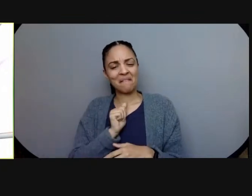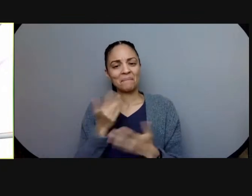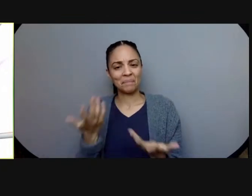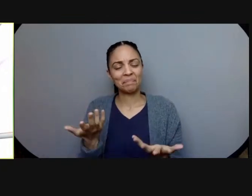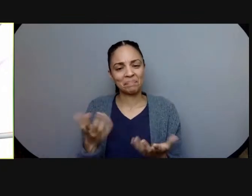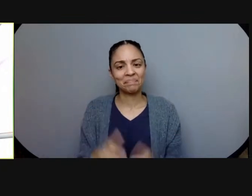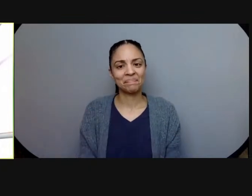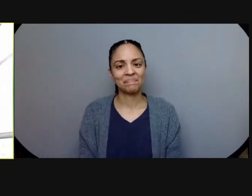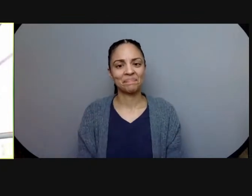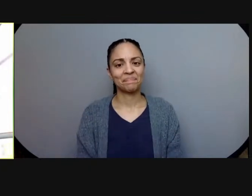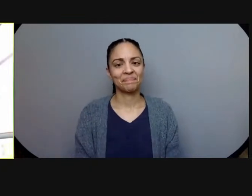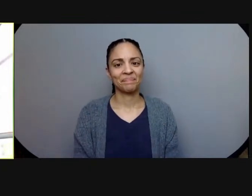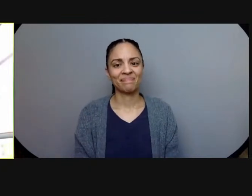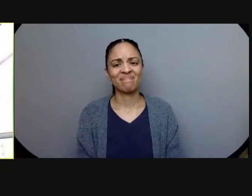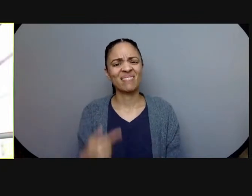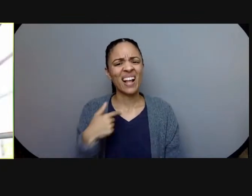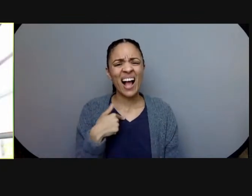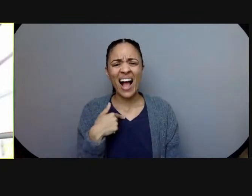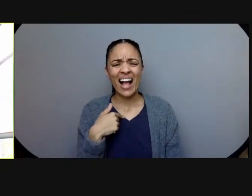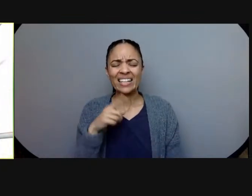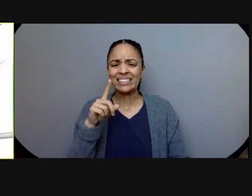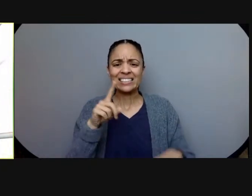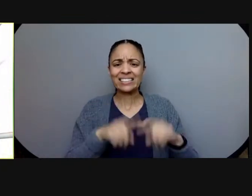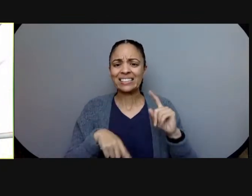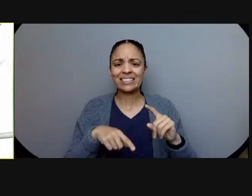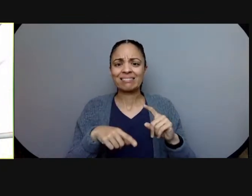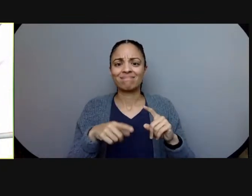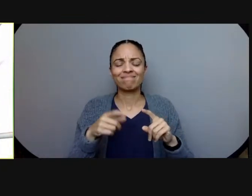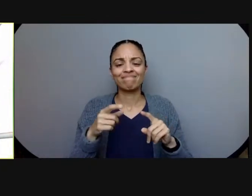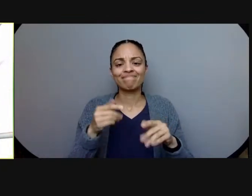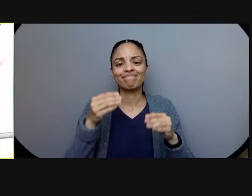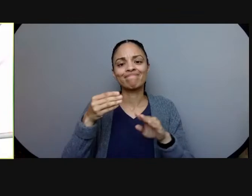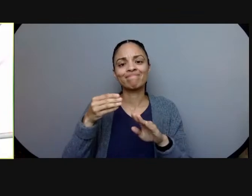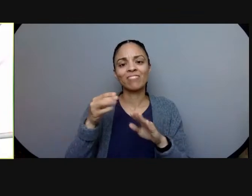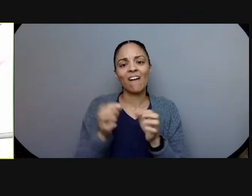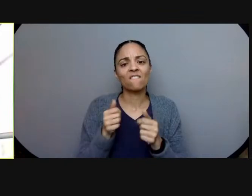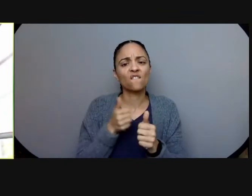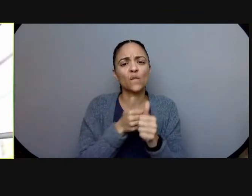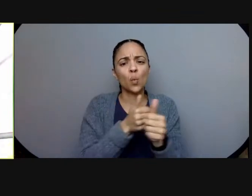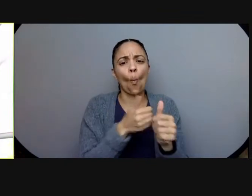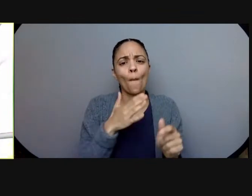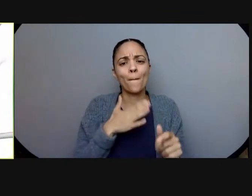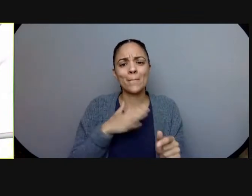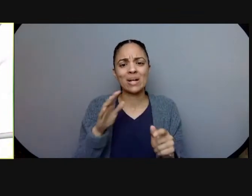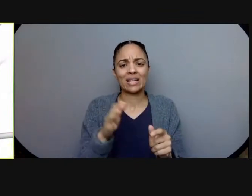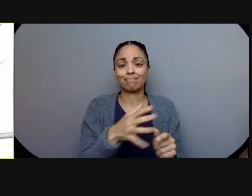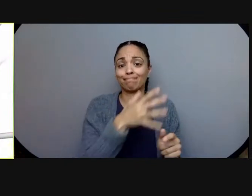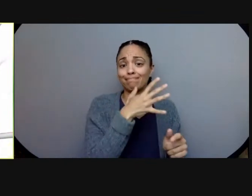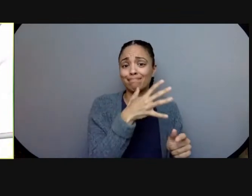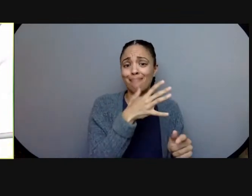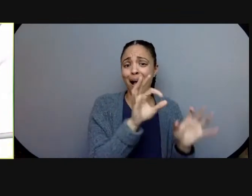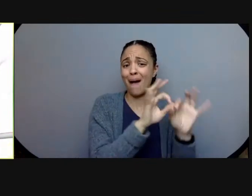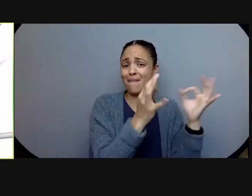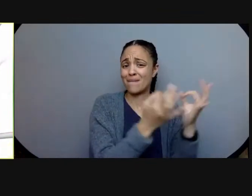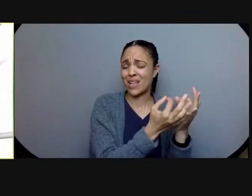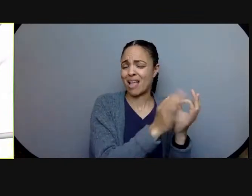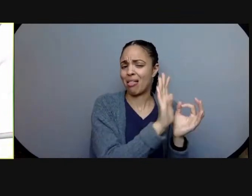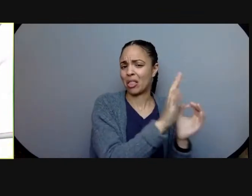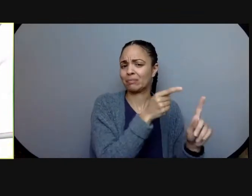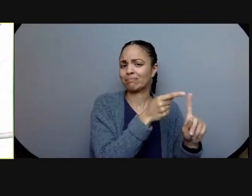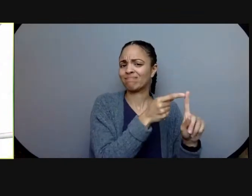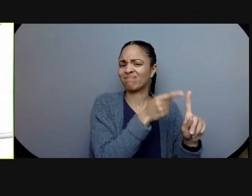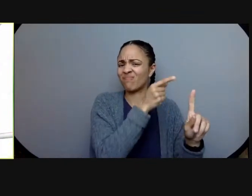I couldn't go that far on my mom's side, but on my dad's side, I've got my grandmother